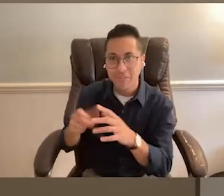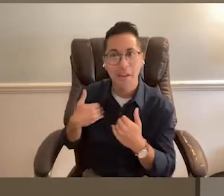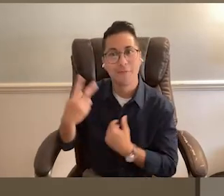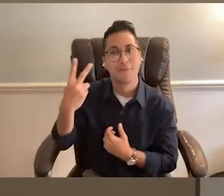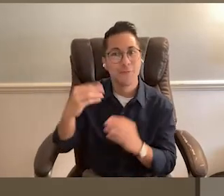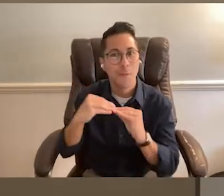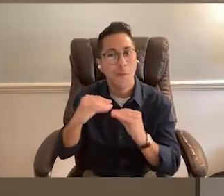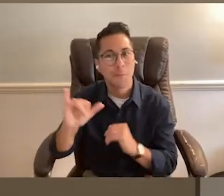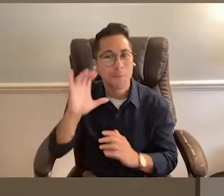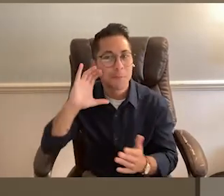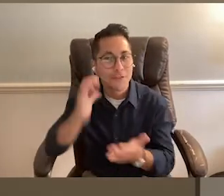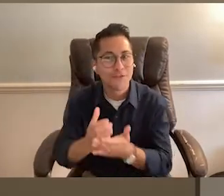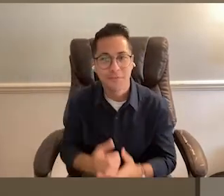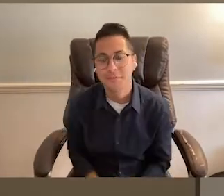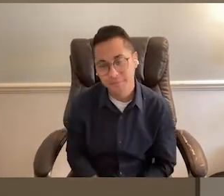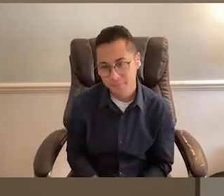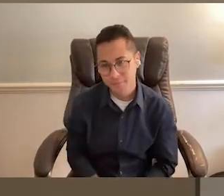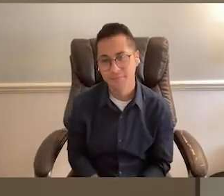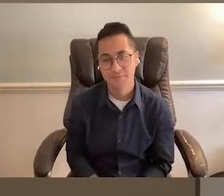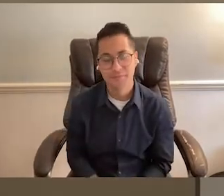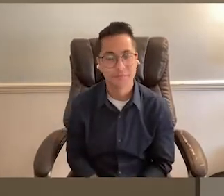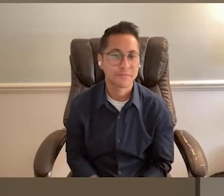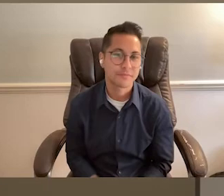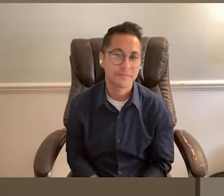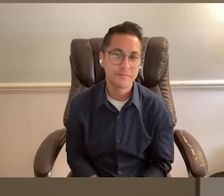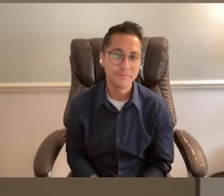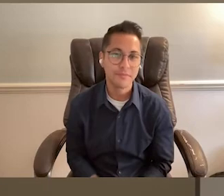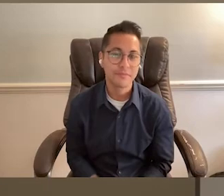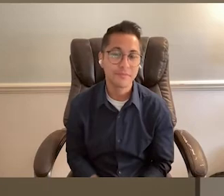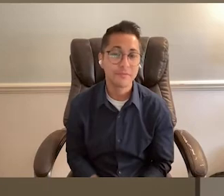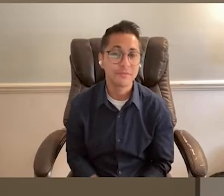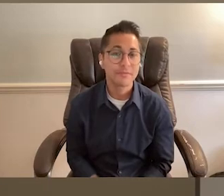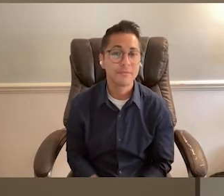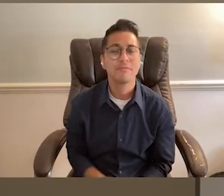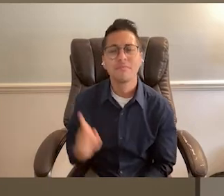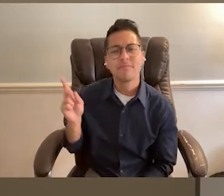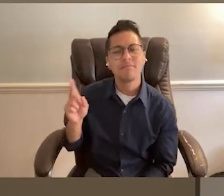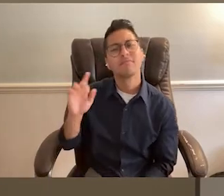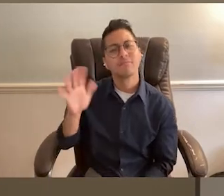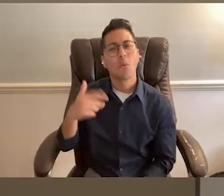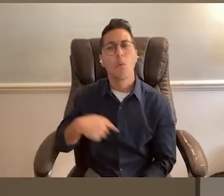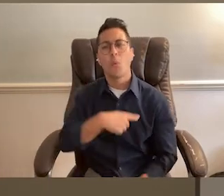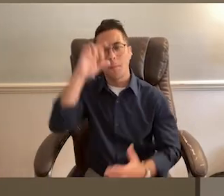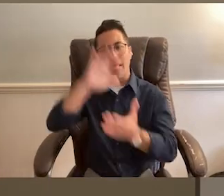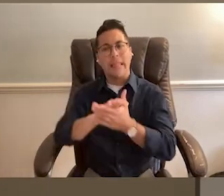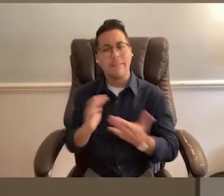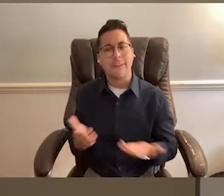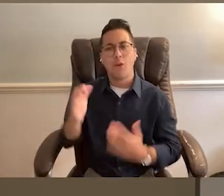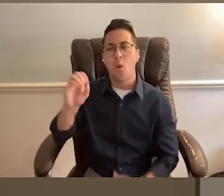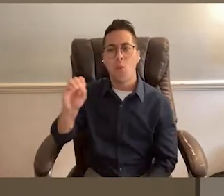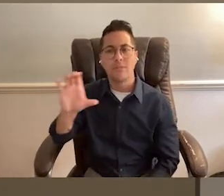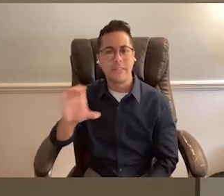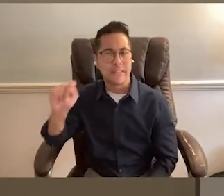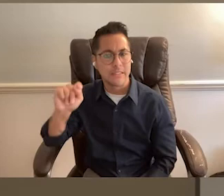college educators, and community leaders. And our goal is to create independent, lifelong learners who are connected to their